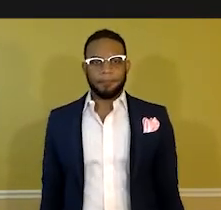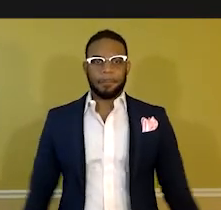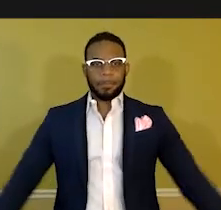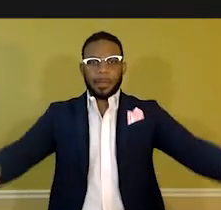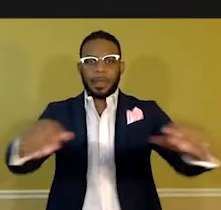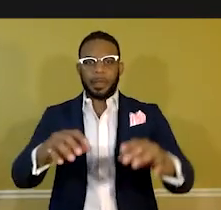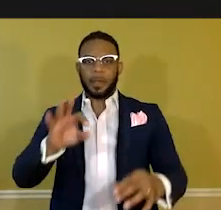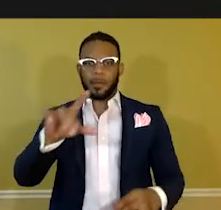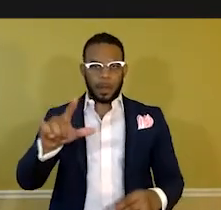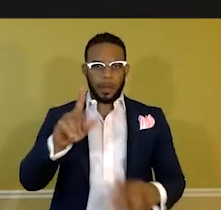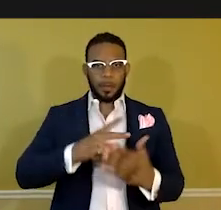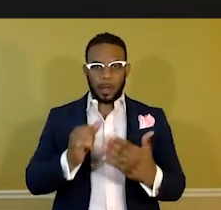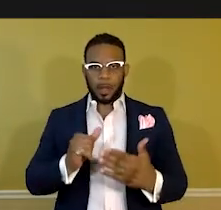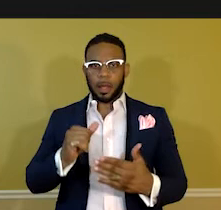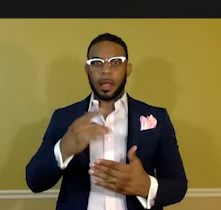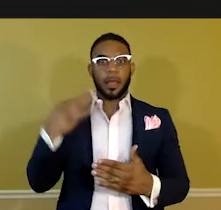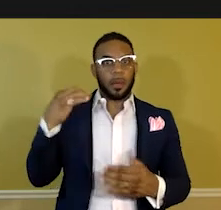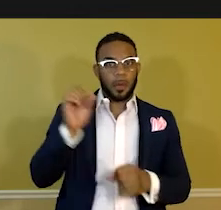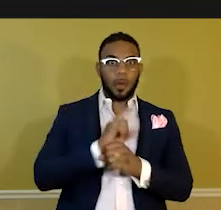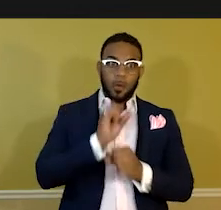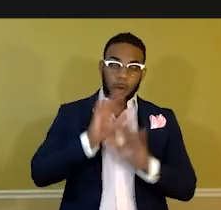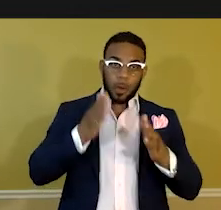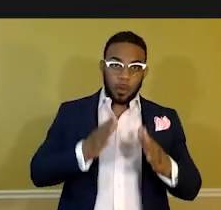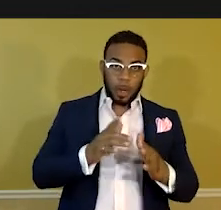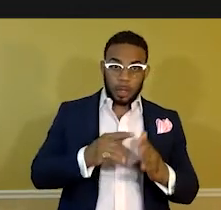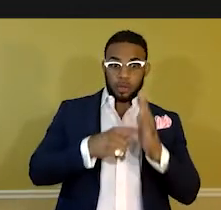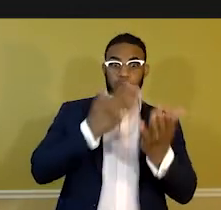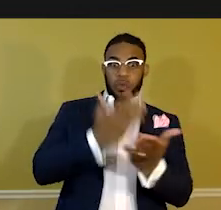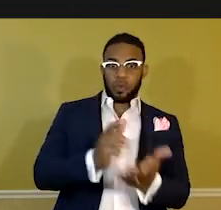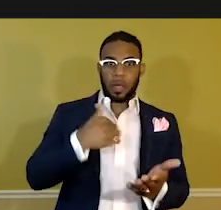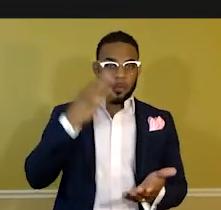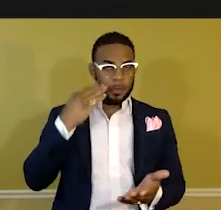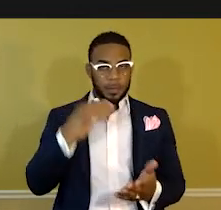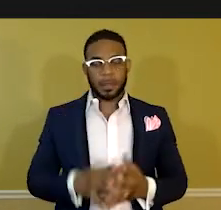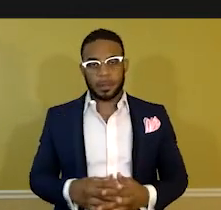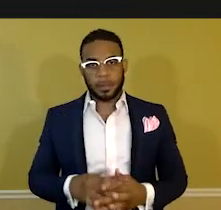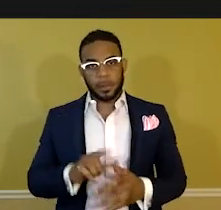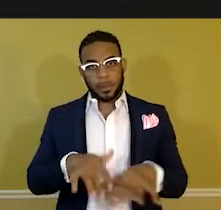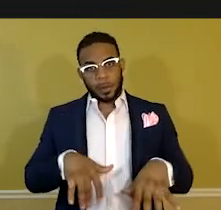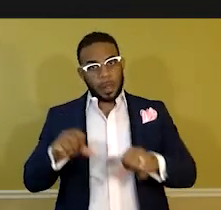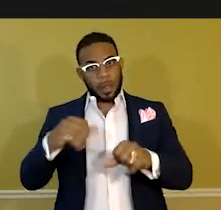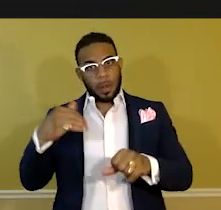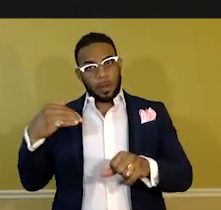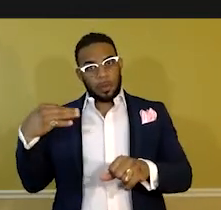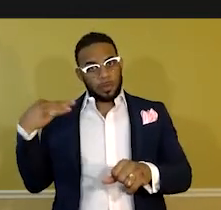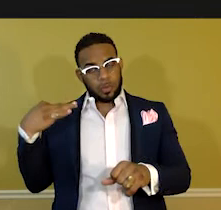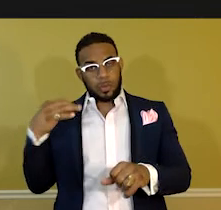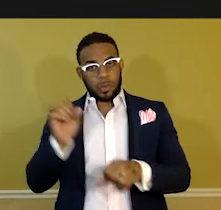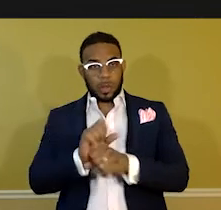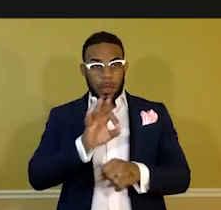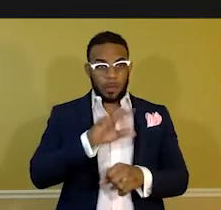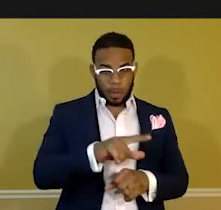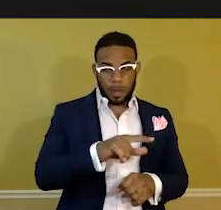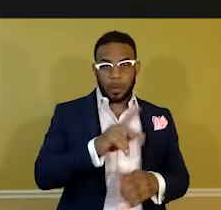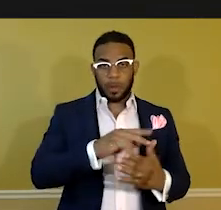you know, freelance projects and pro bono work are a really great way to show that you have experience. When you take on pro bono work and you take on freelance